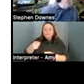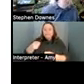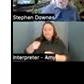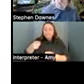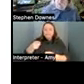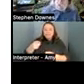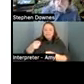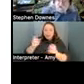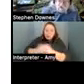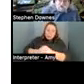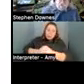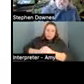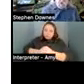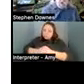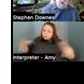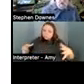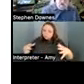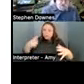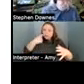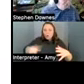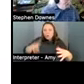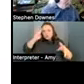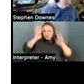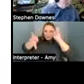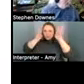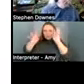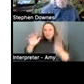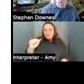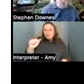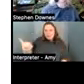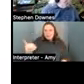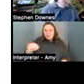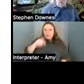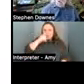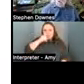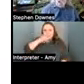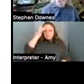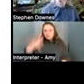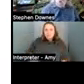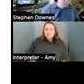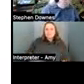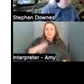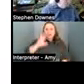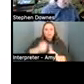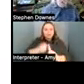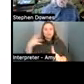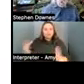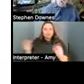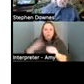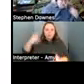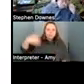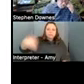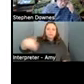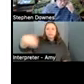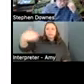generative artificial intelligence and i'll talk about that uh through the presentation as we